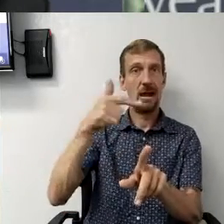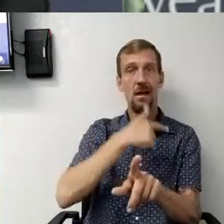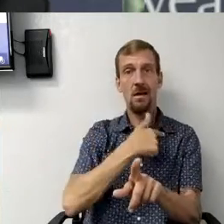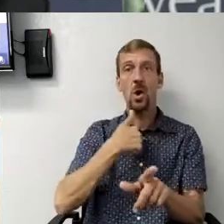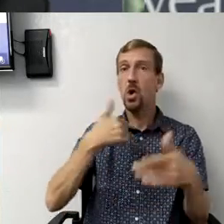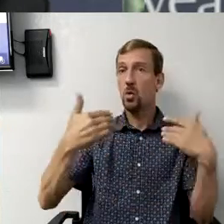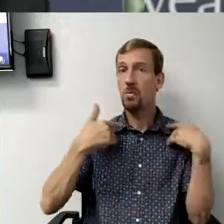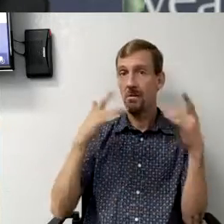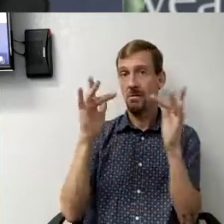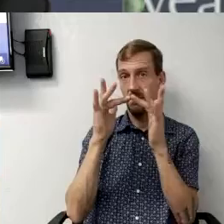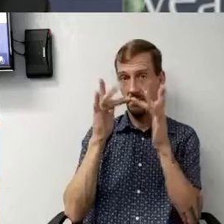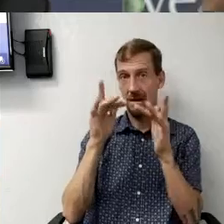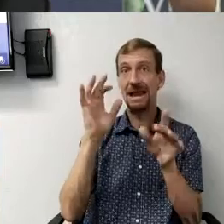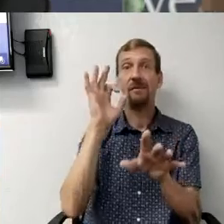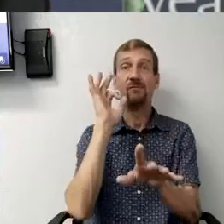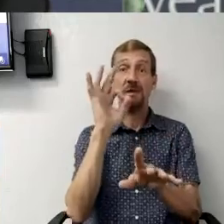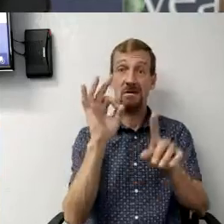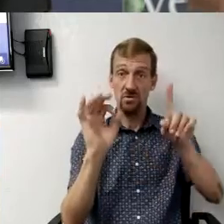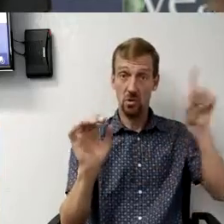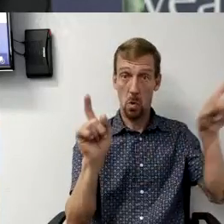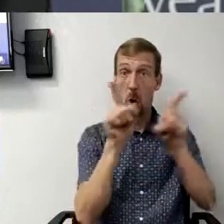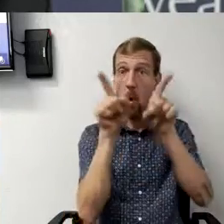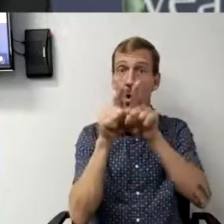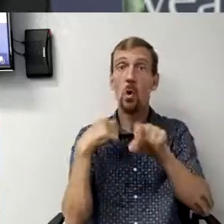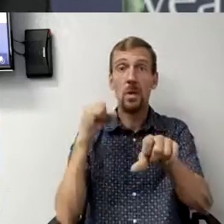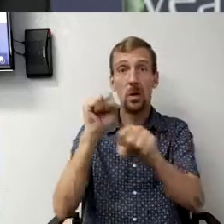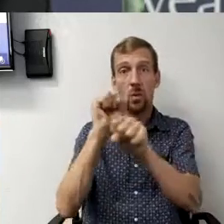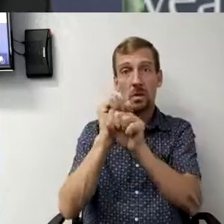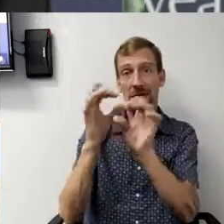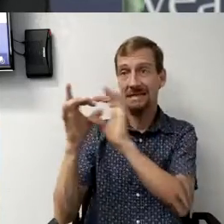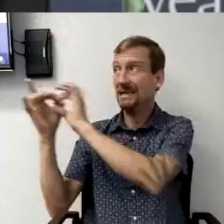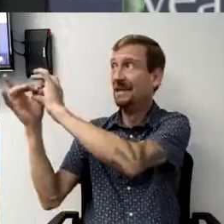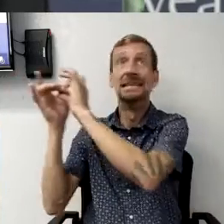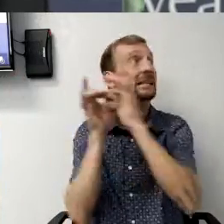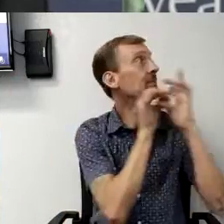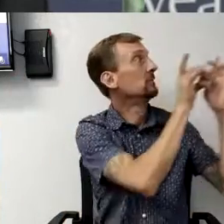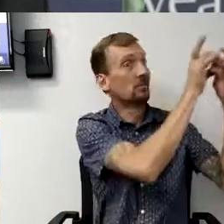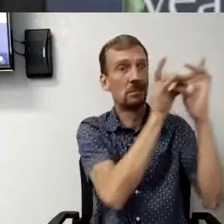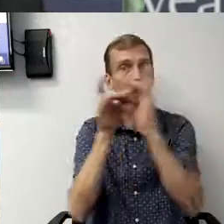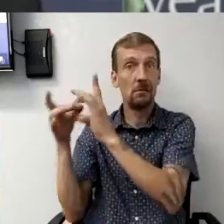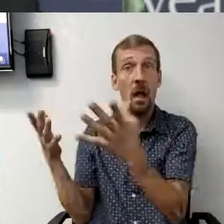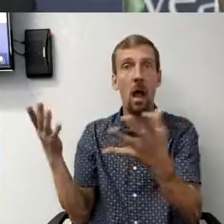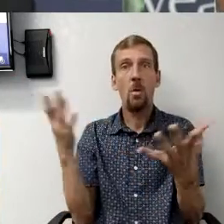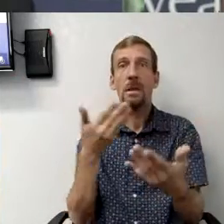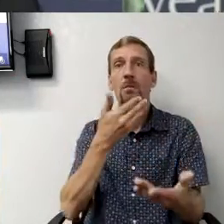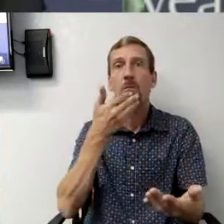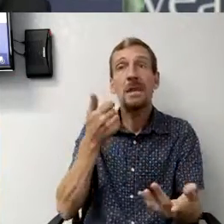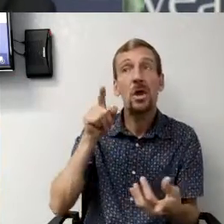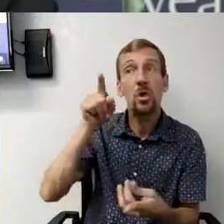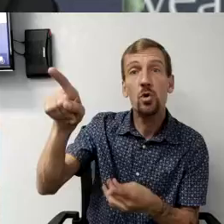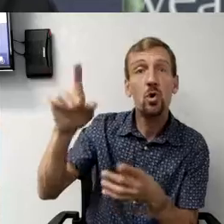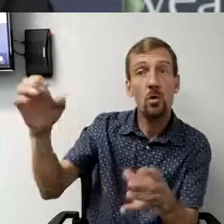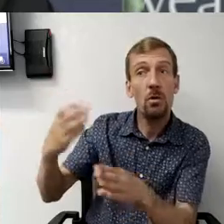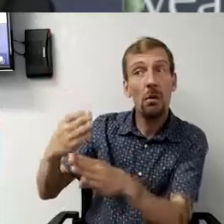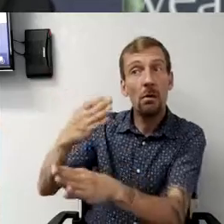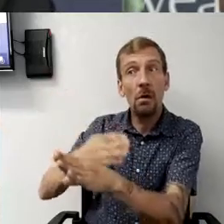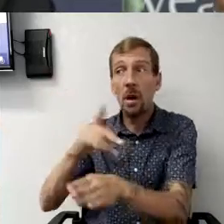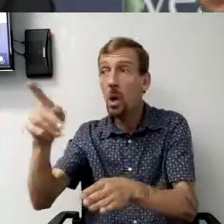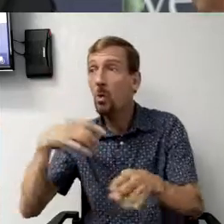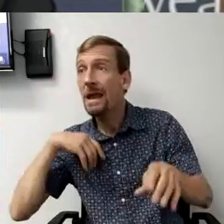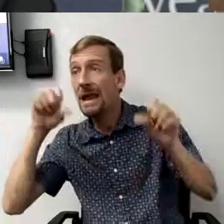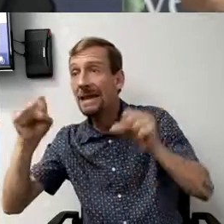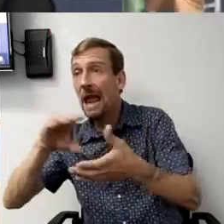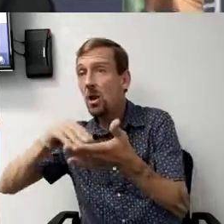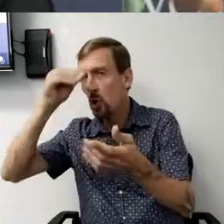contacts in Fresno as well. And we work with those hospitals to look at best practices. What are you doing that might be different than us? What are things that we